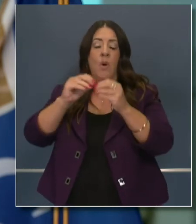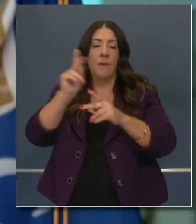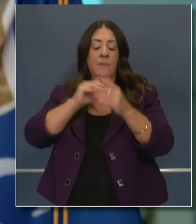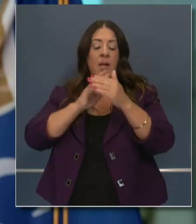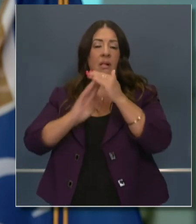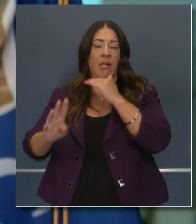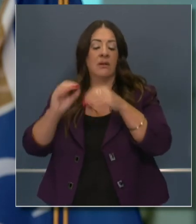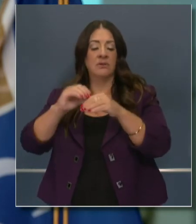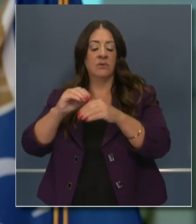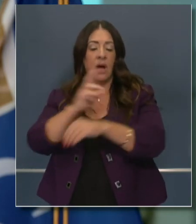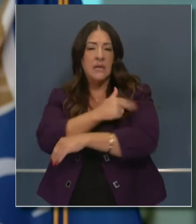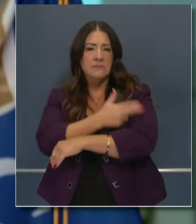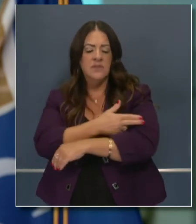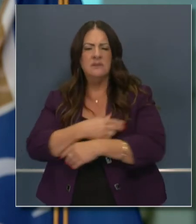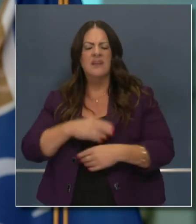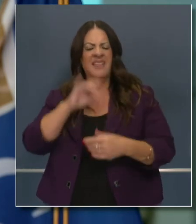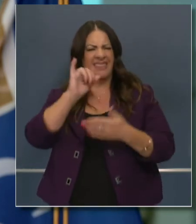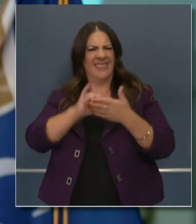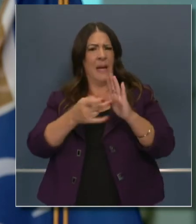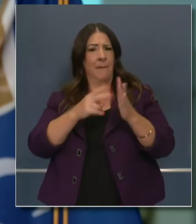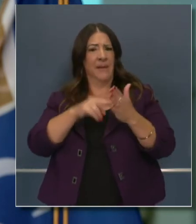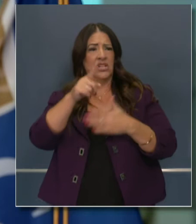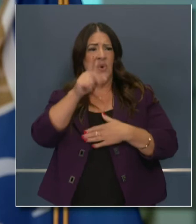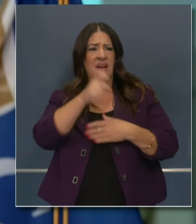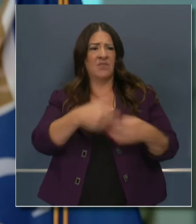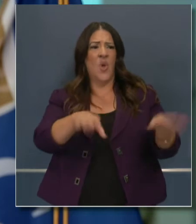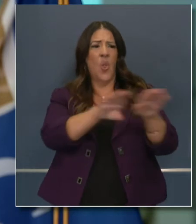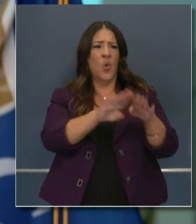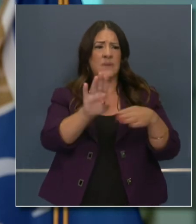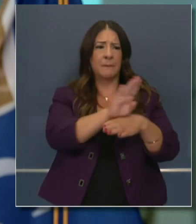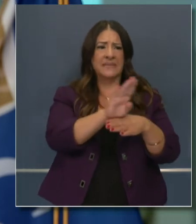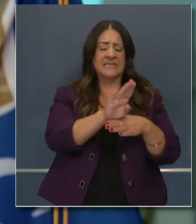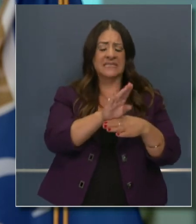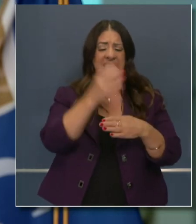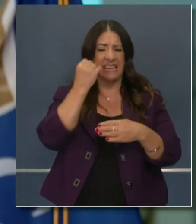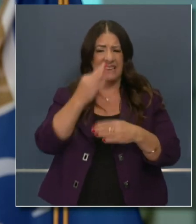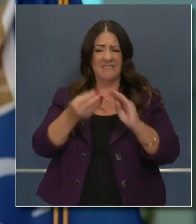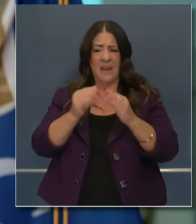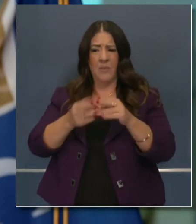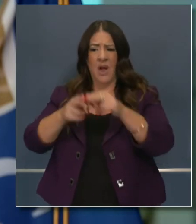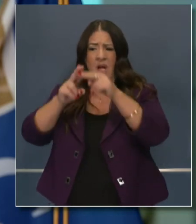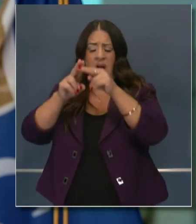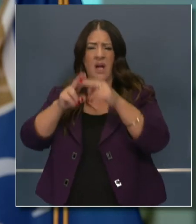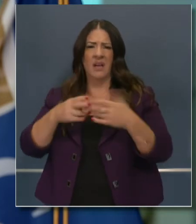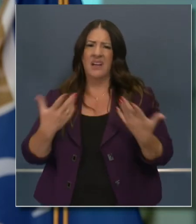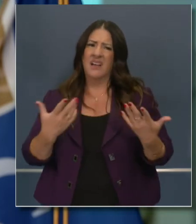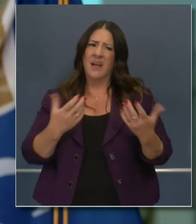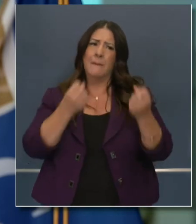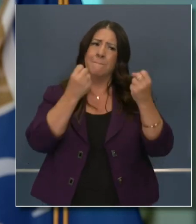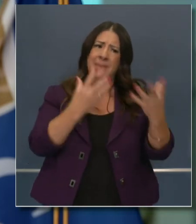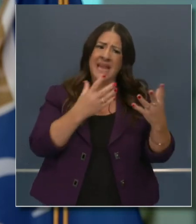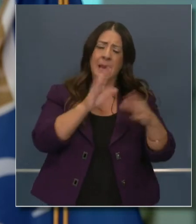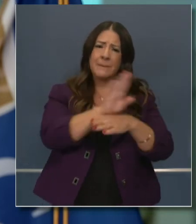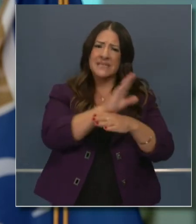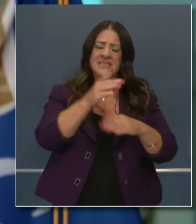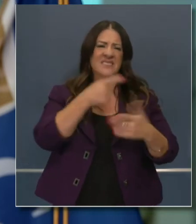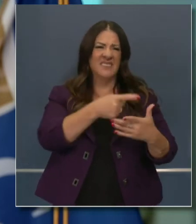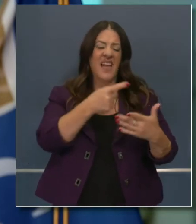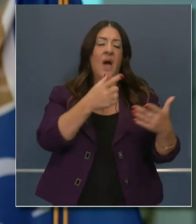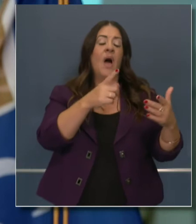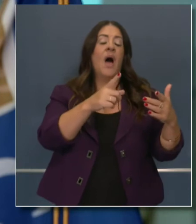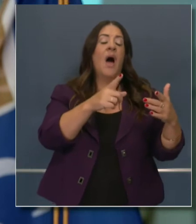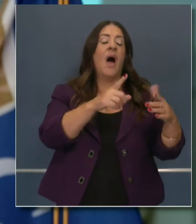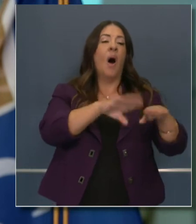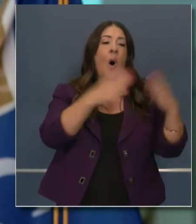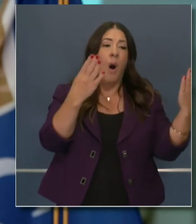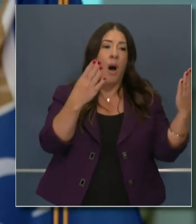again, have to close or restrict services. So what do you say to those business owners who say they can't survive a third shutdown? And secondly, as